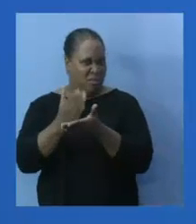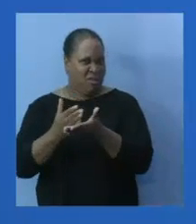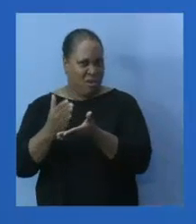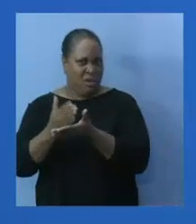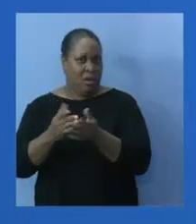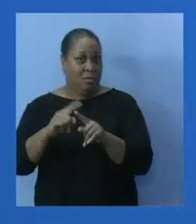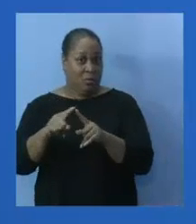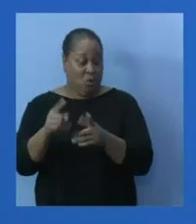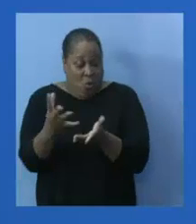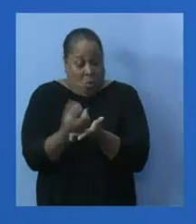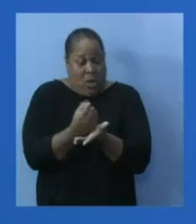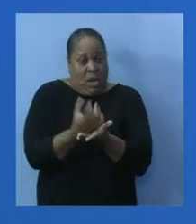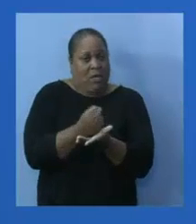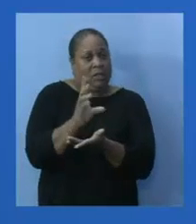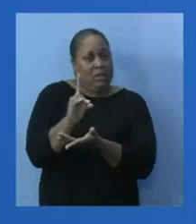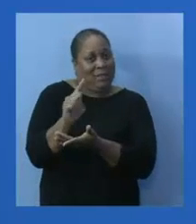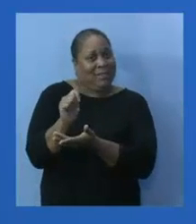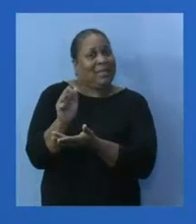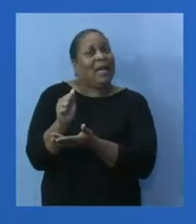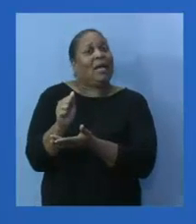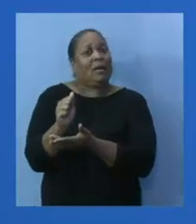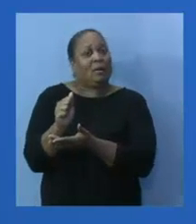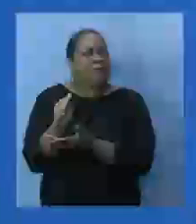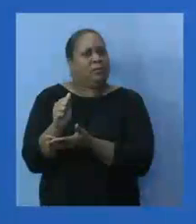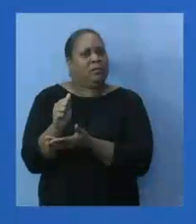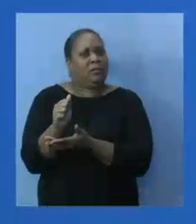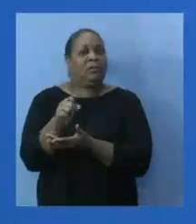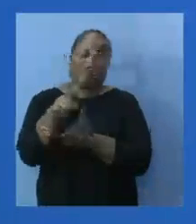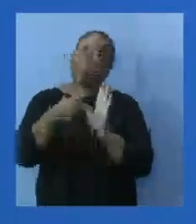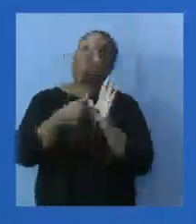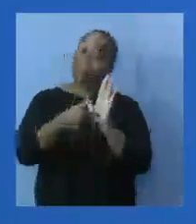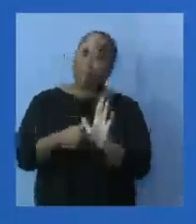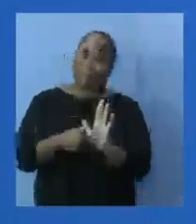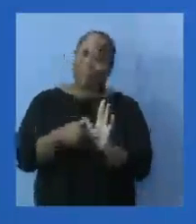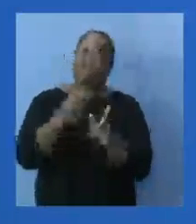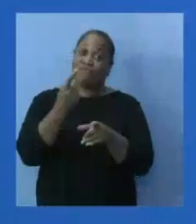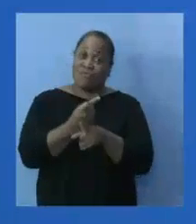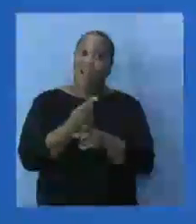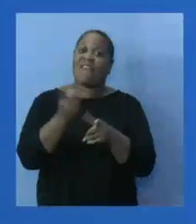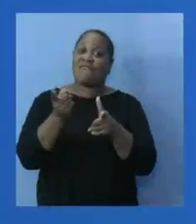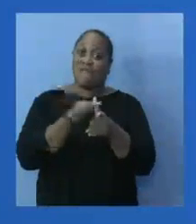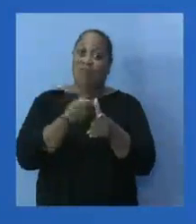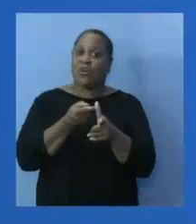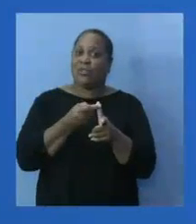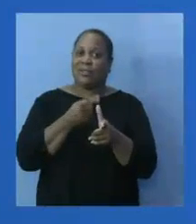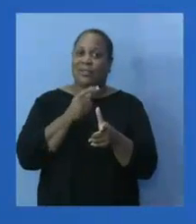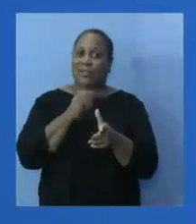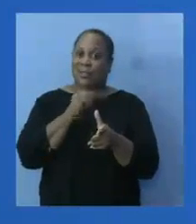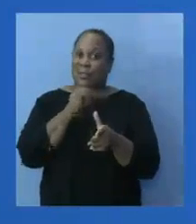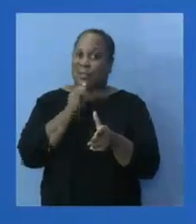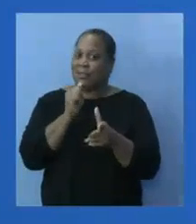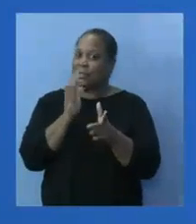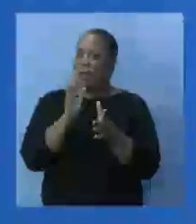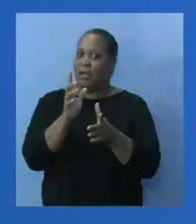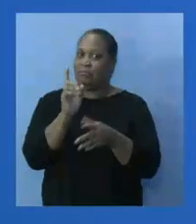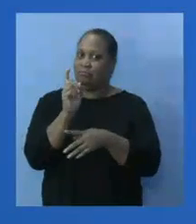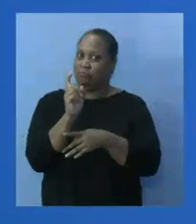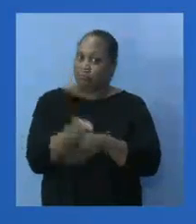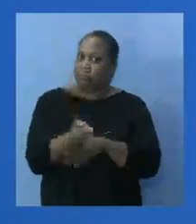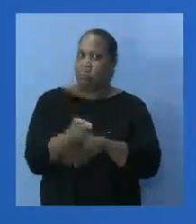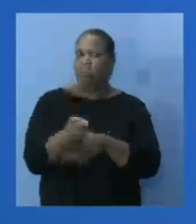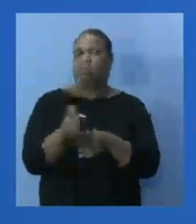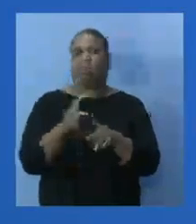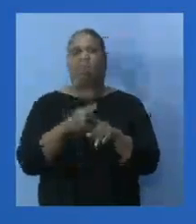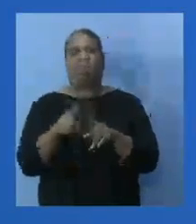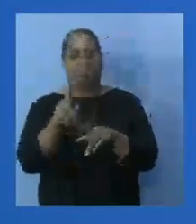collection of that data is so that we can, as you've indicated rightly, first of all, it's not compulsory. We're asking persons to put that information